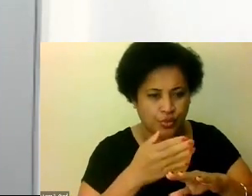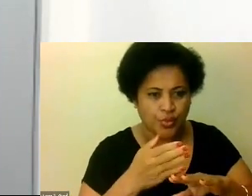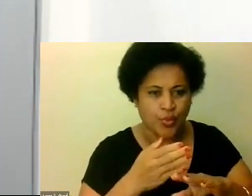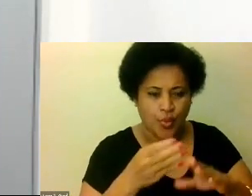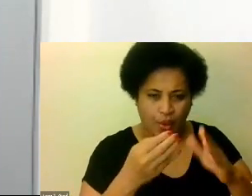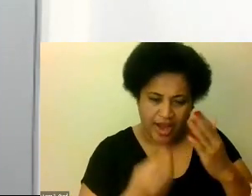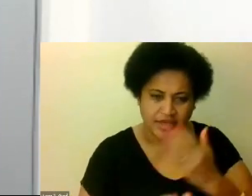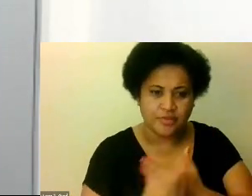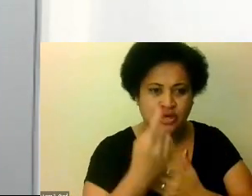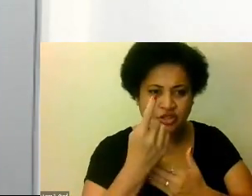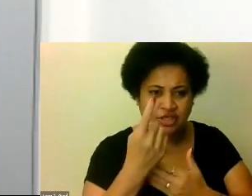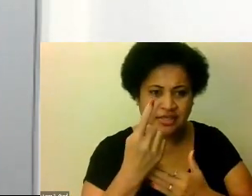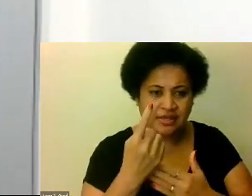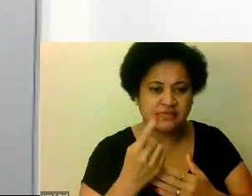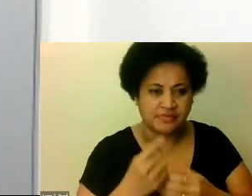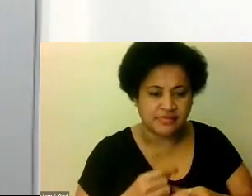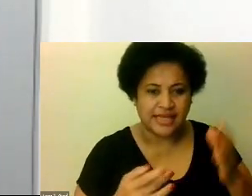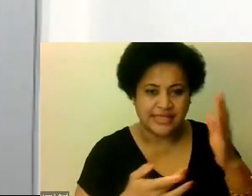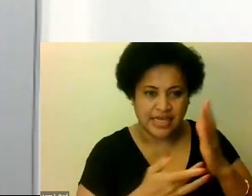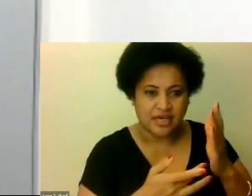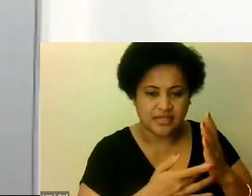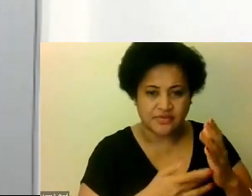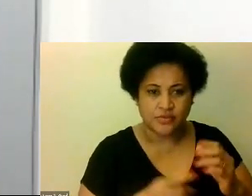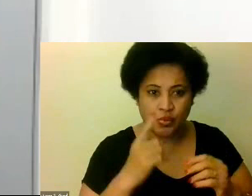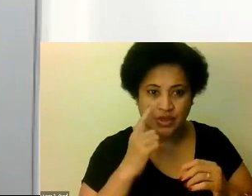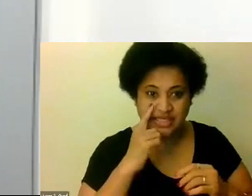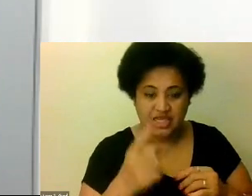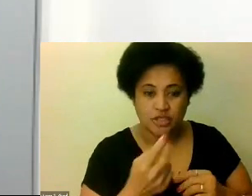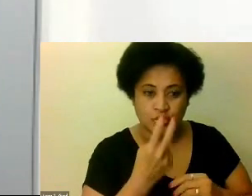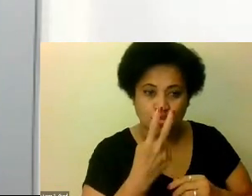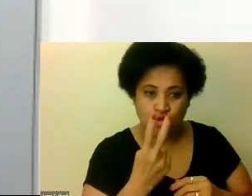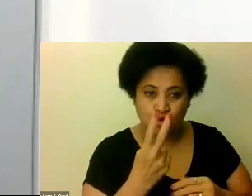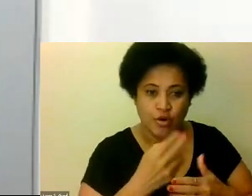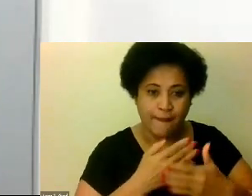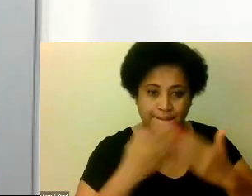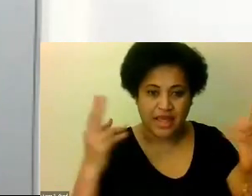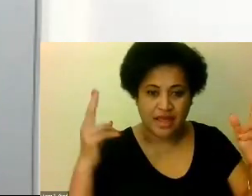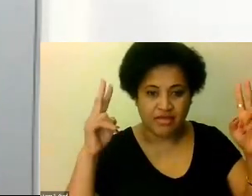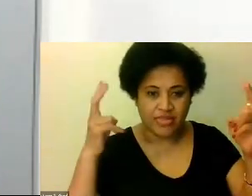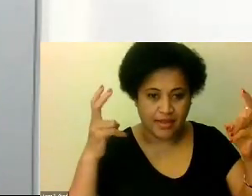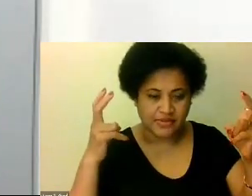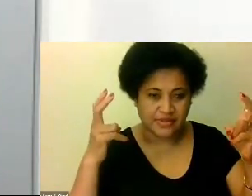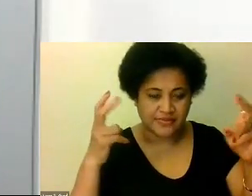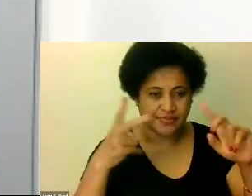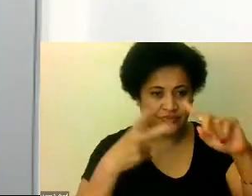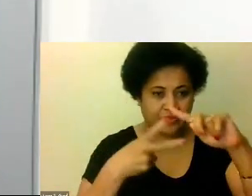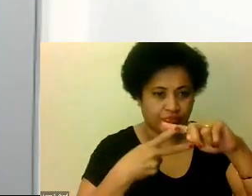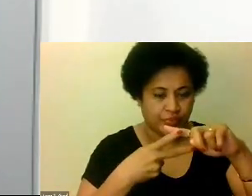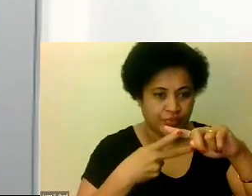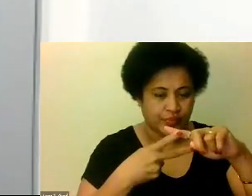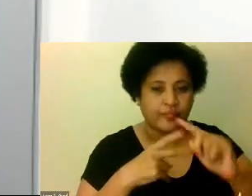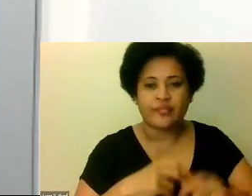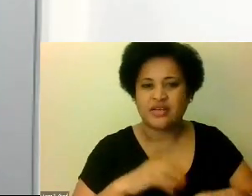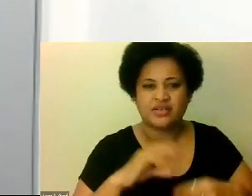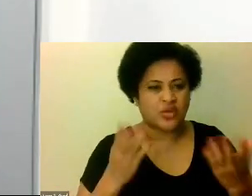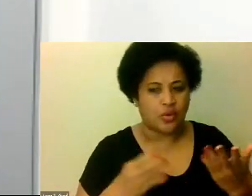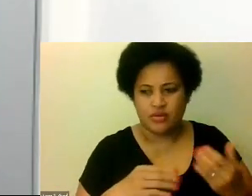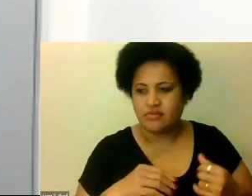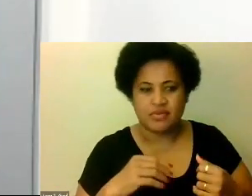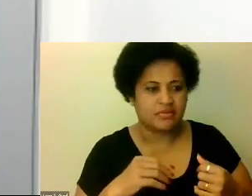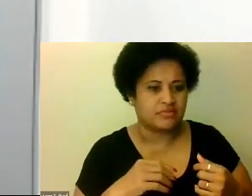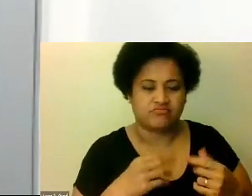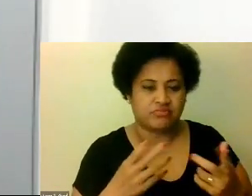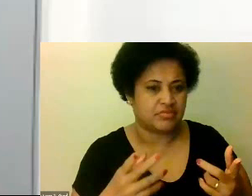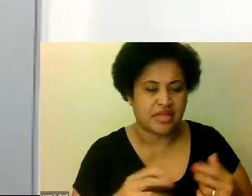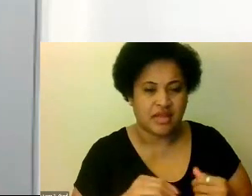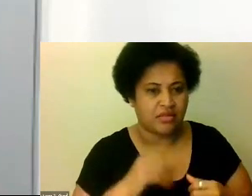And so we've looked at two big themes in this realm. The possibilities are endless, really, in terms of